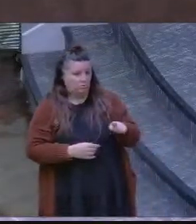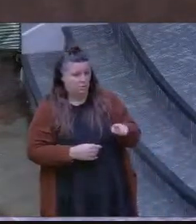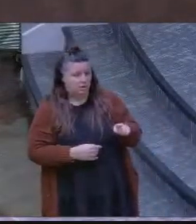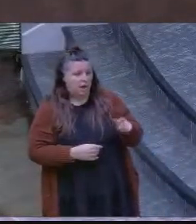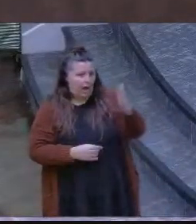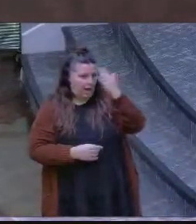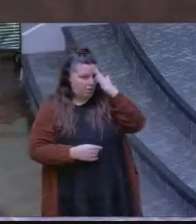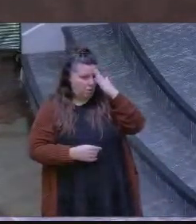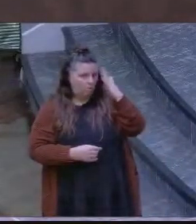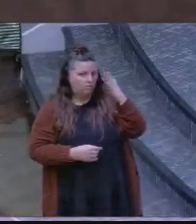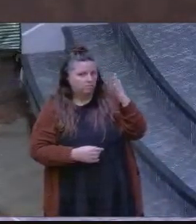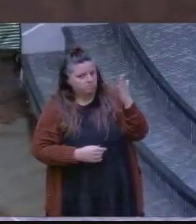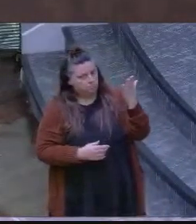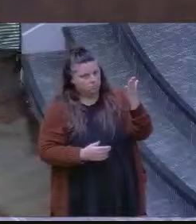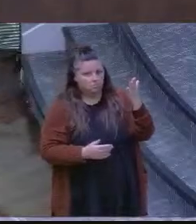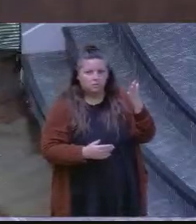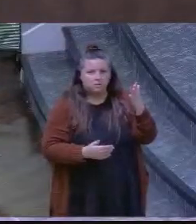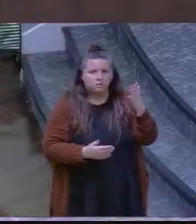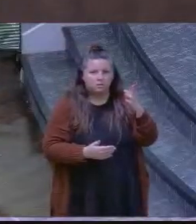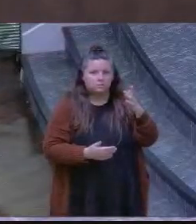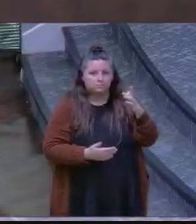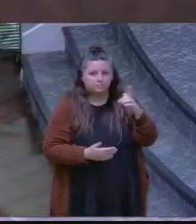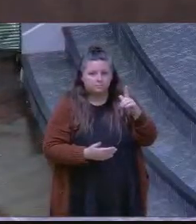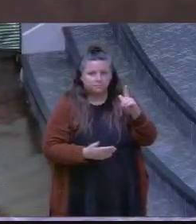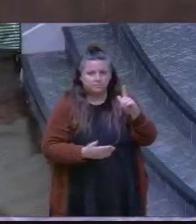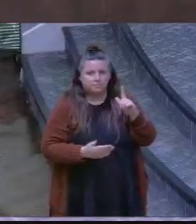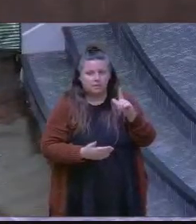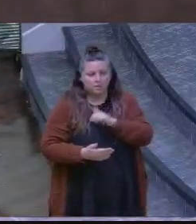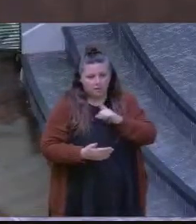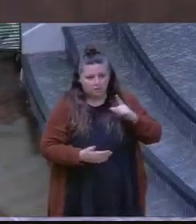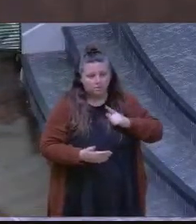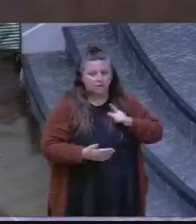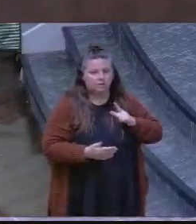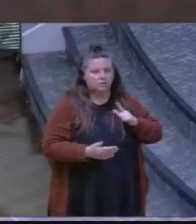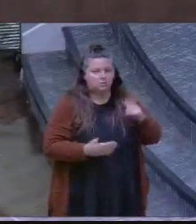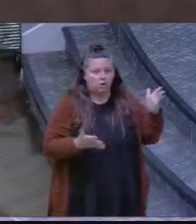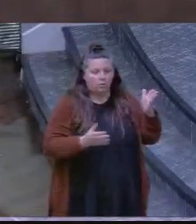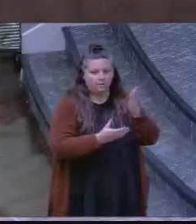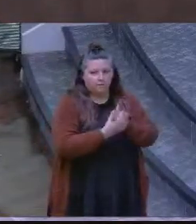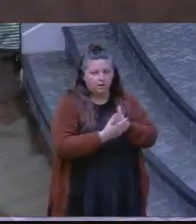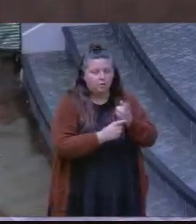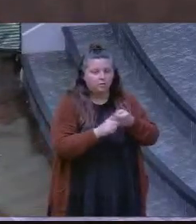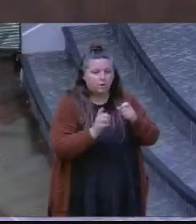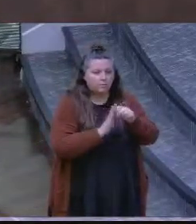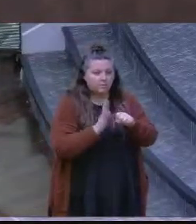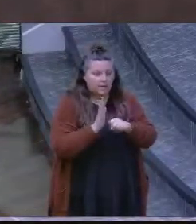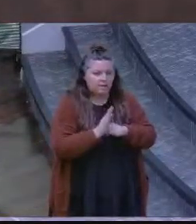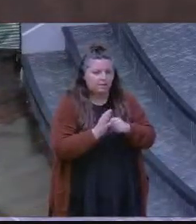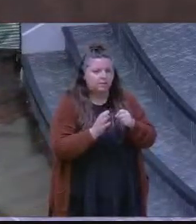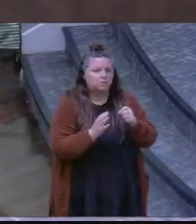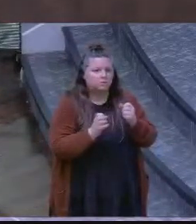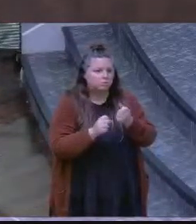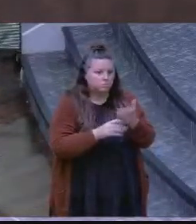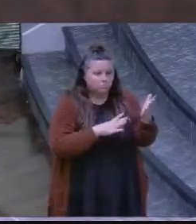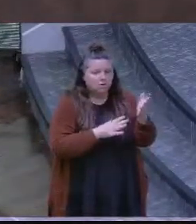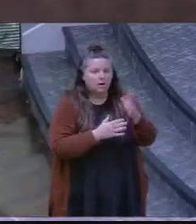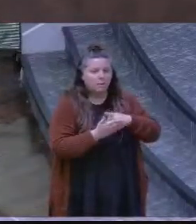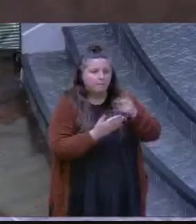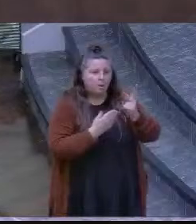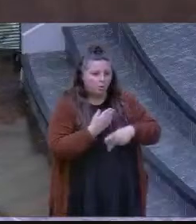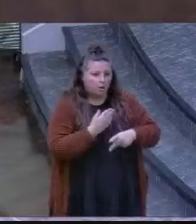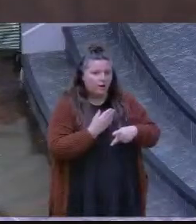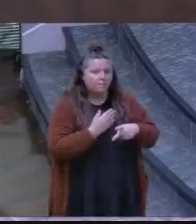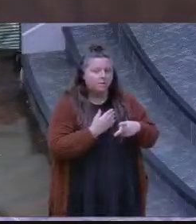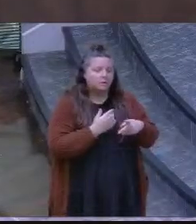legislation pre-filed with the state to outlaw, get rid of these programs with the automatic ticketing with the cameras, and for the session just